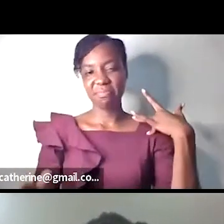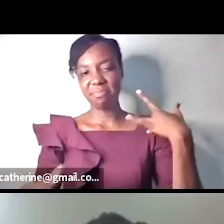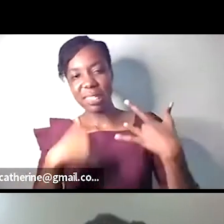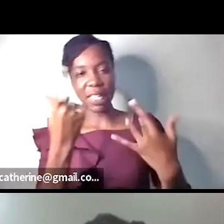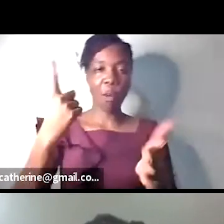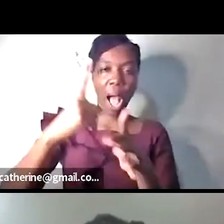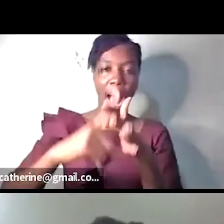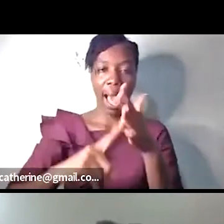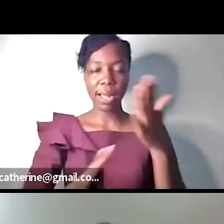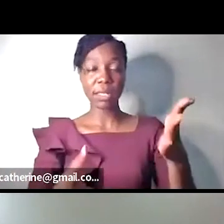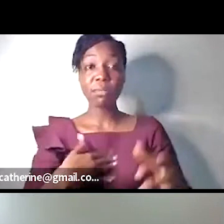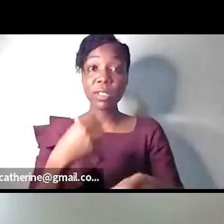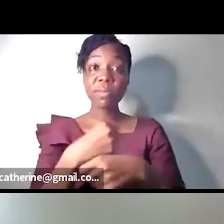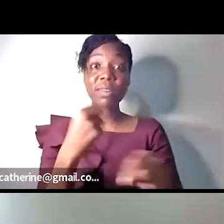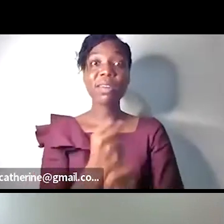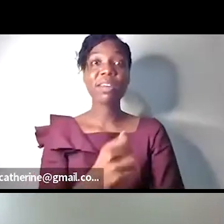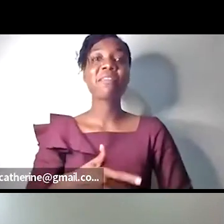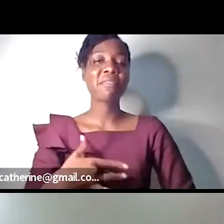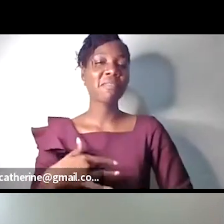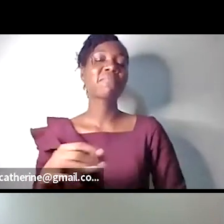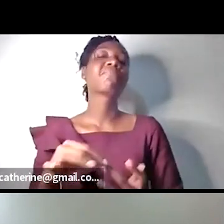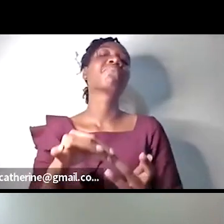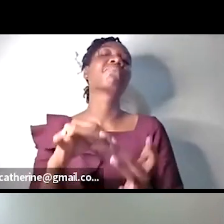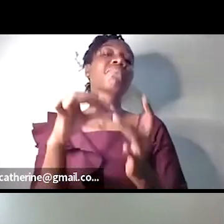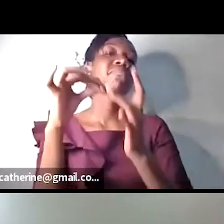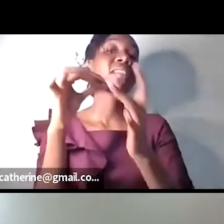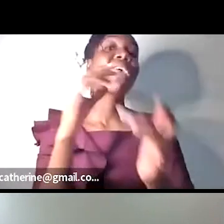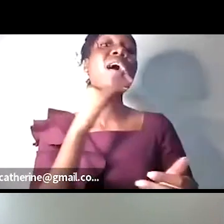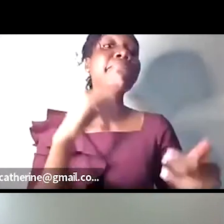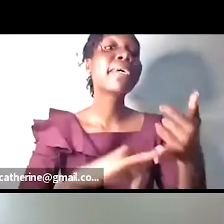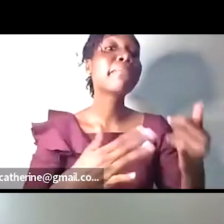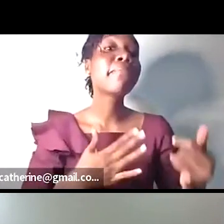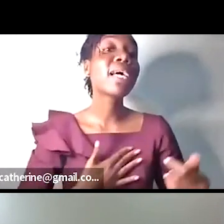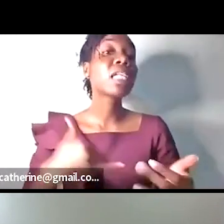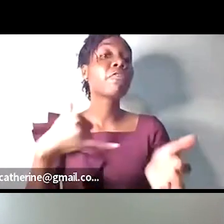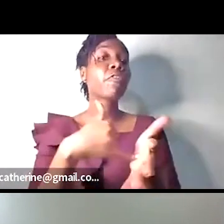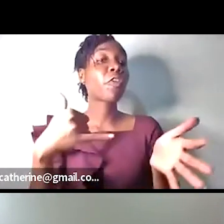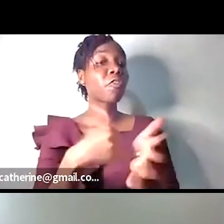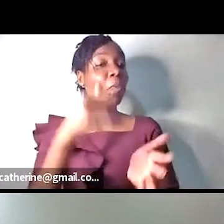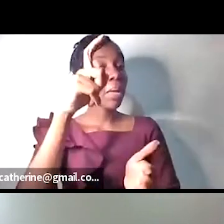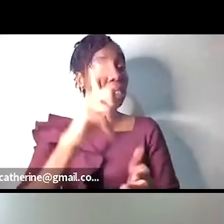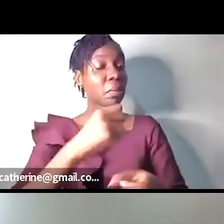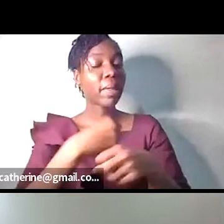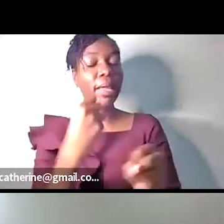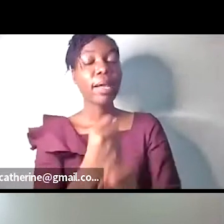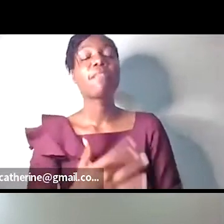make them feel special, including my husband. I make them feel special. That is one of the ways